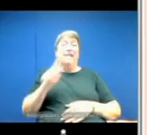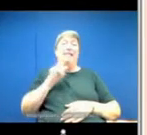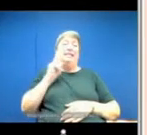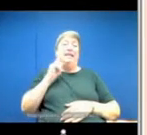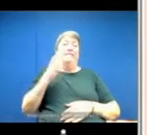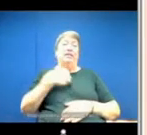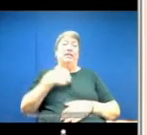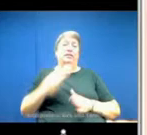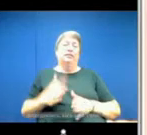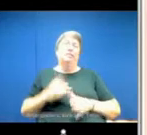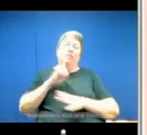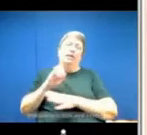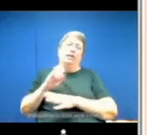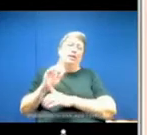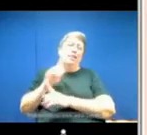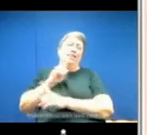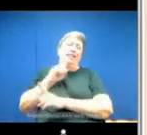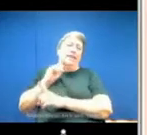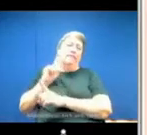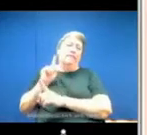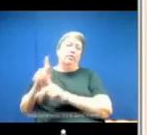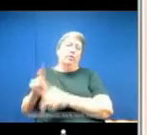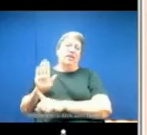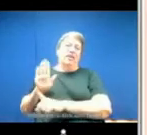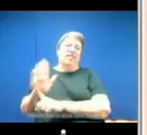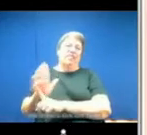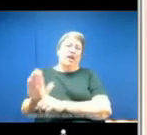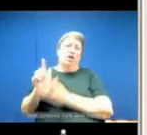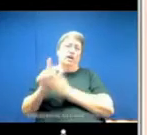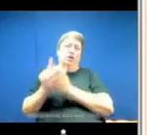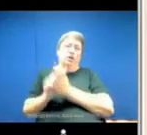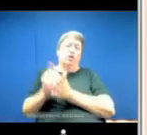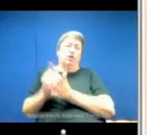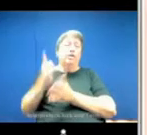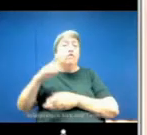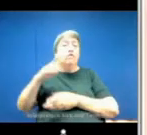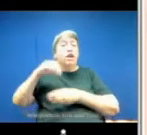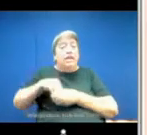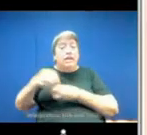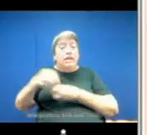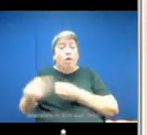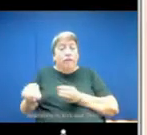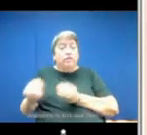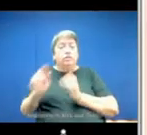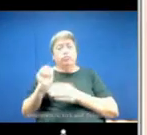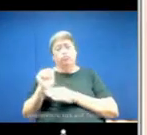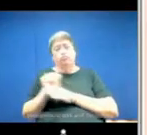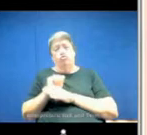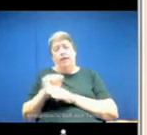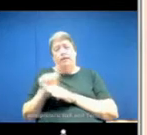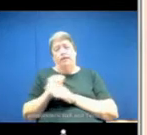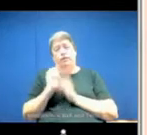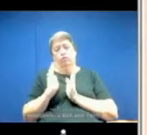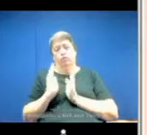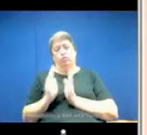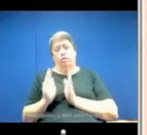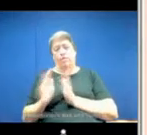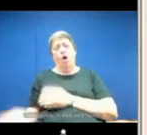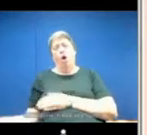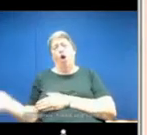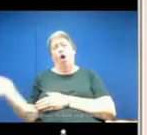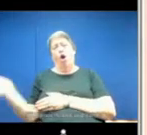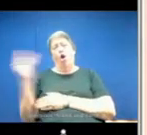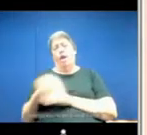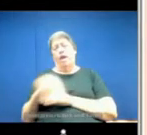plaintiff's attorney, for in-office preparation for the deposition. So they had an all-day session.